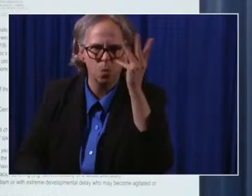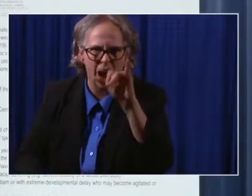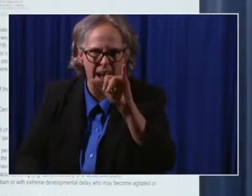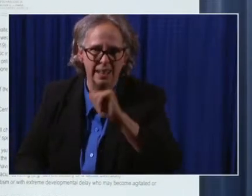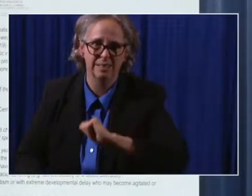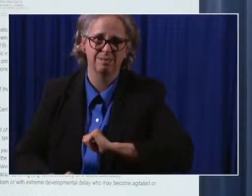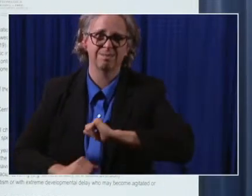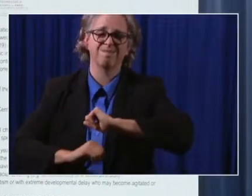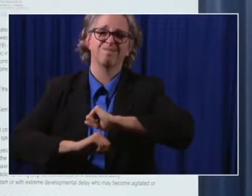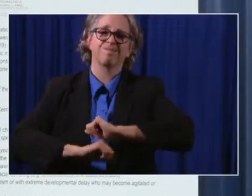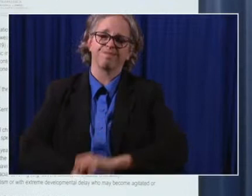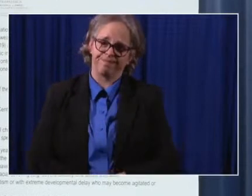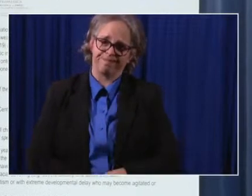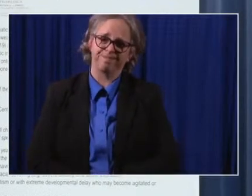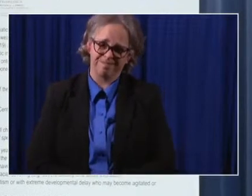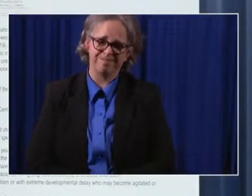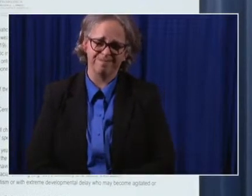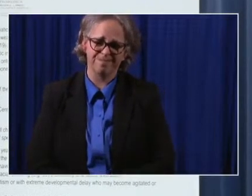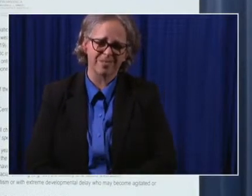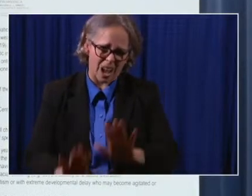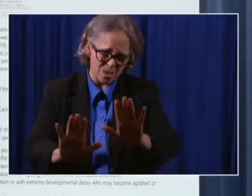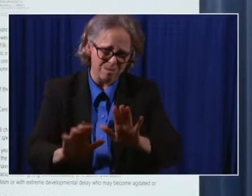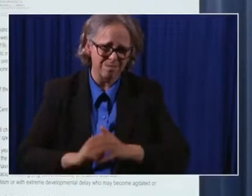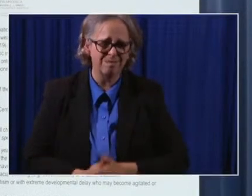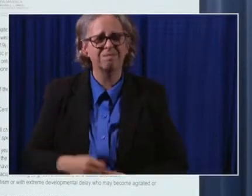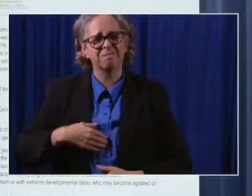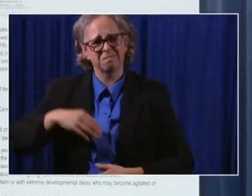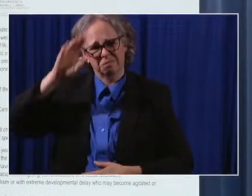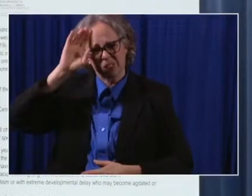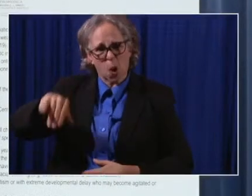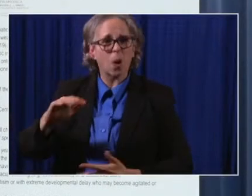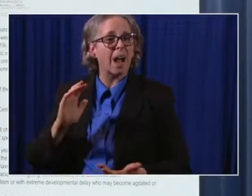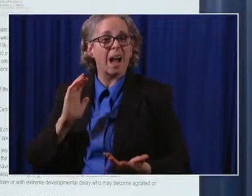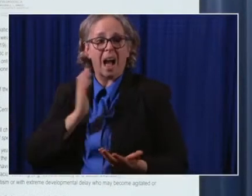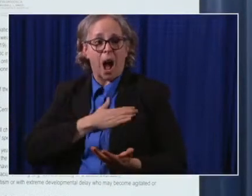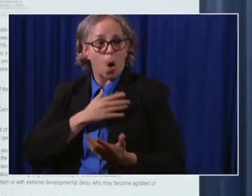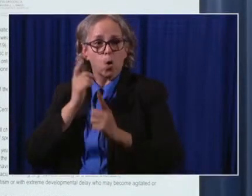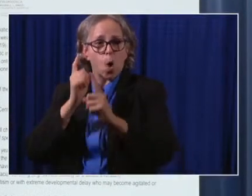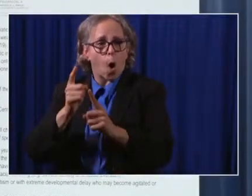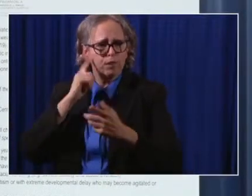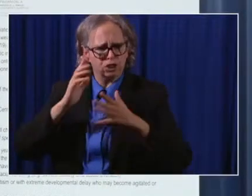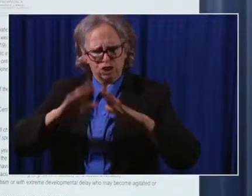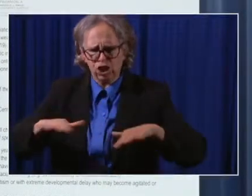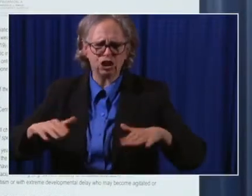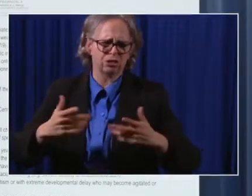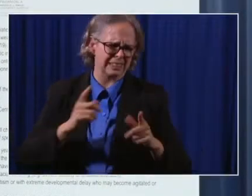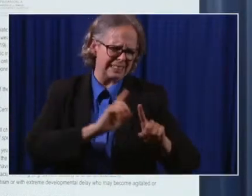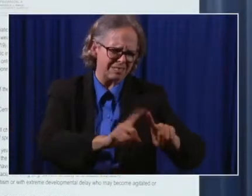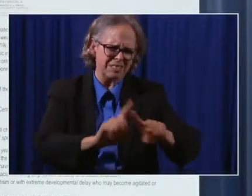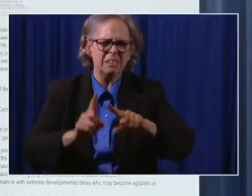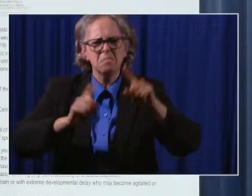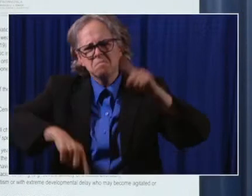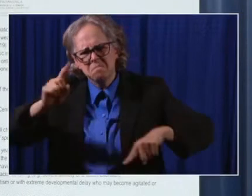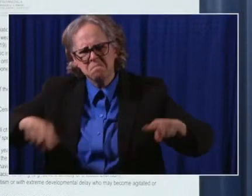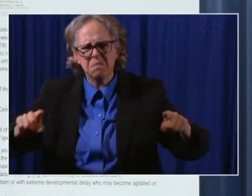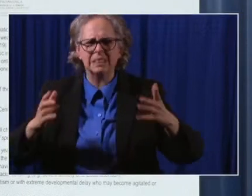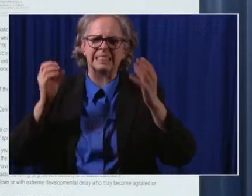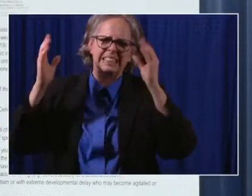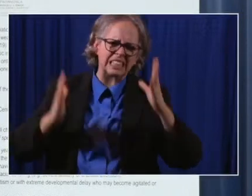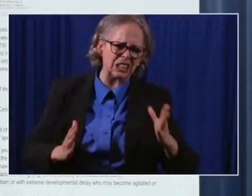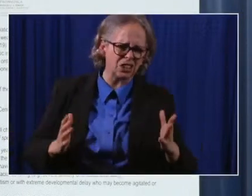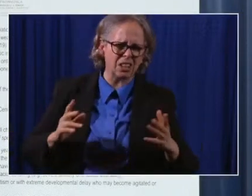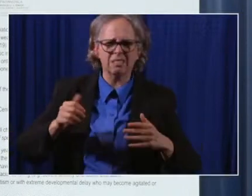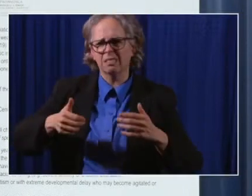our kids and our grandkids, and teachers have the goals, administrators, and mostly, but more than anybody